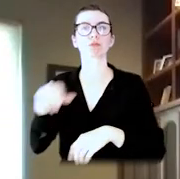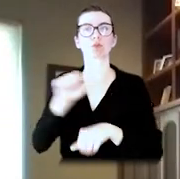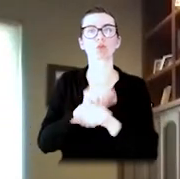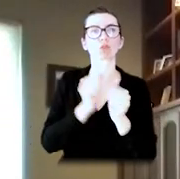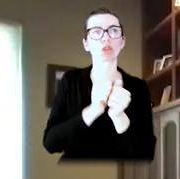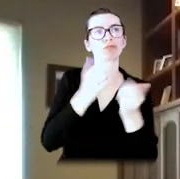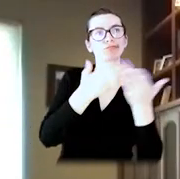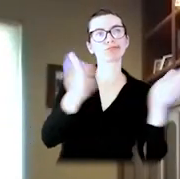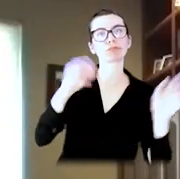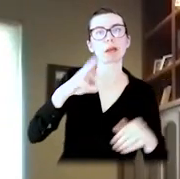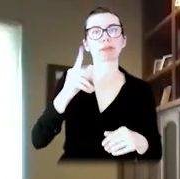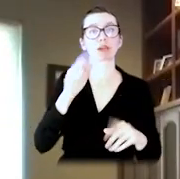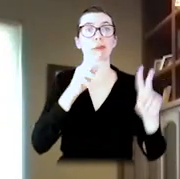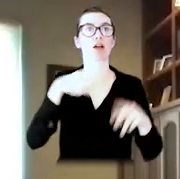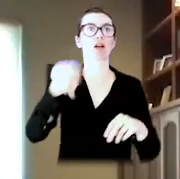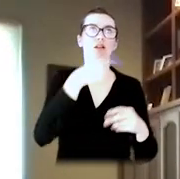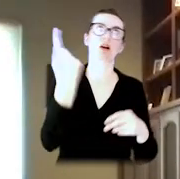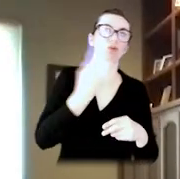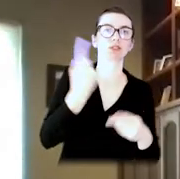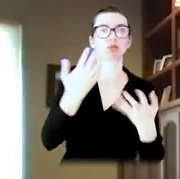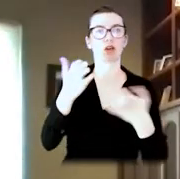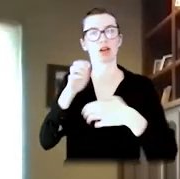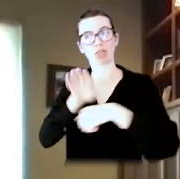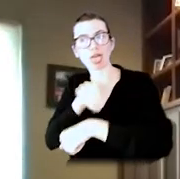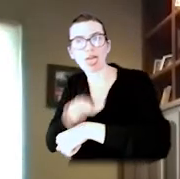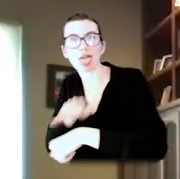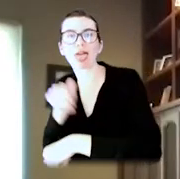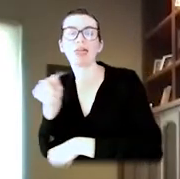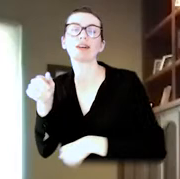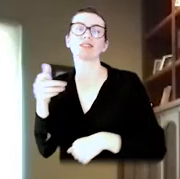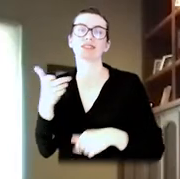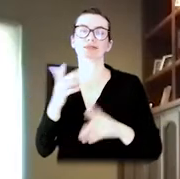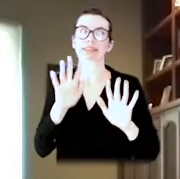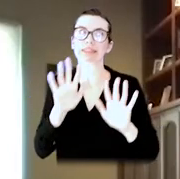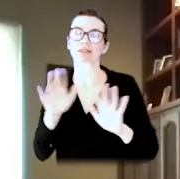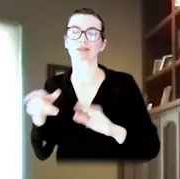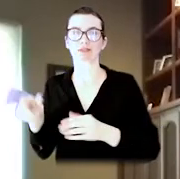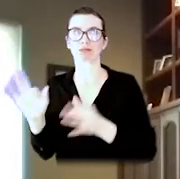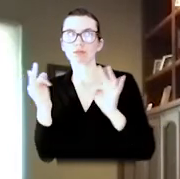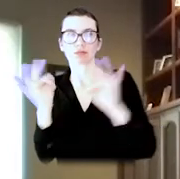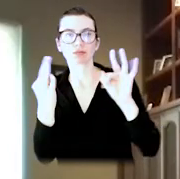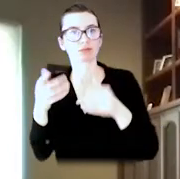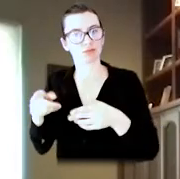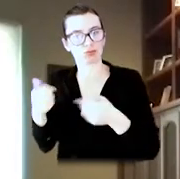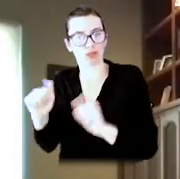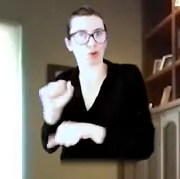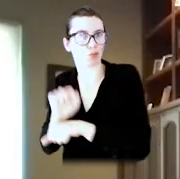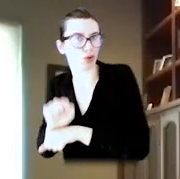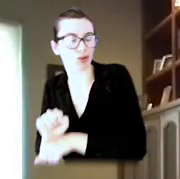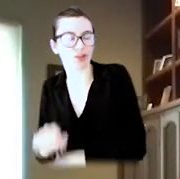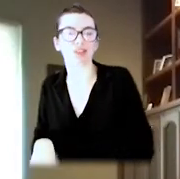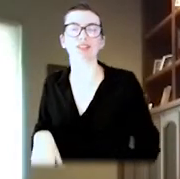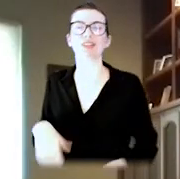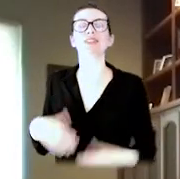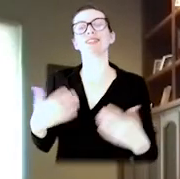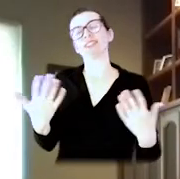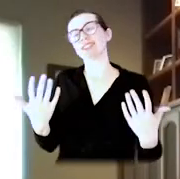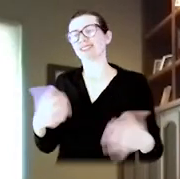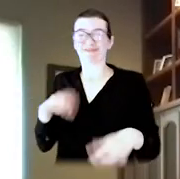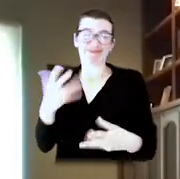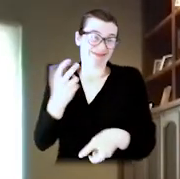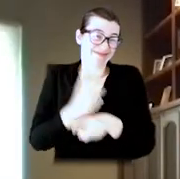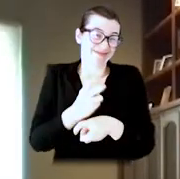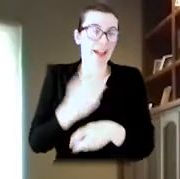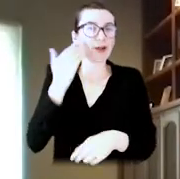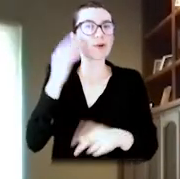and people always wanting to, you know, pet her, and it's very distracting, and she's trying to work, and it's hard. I mean, I